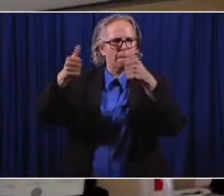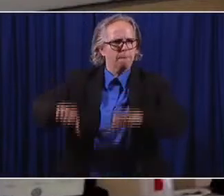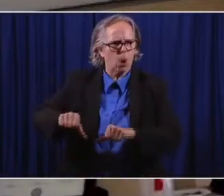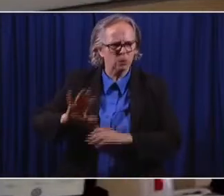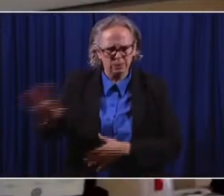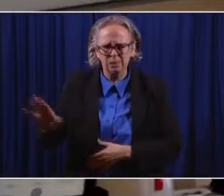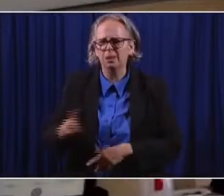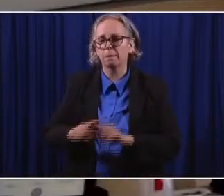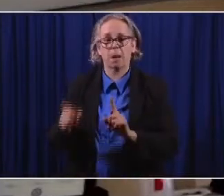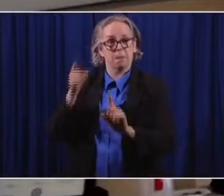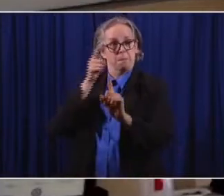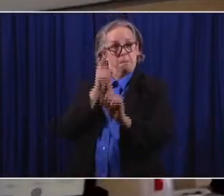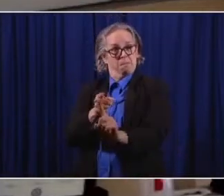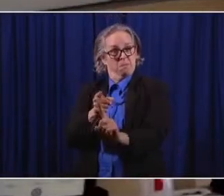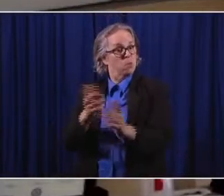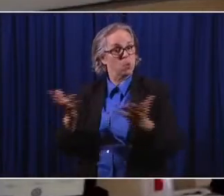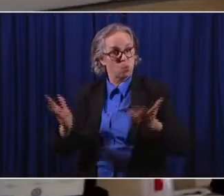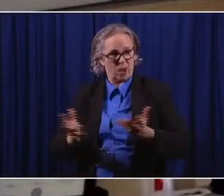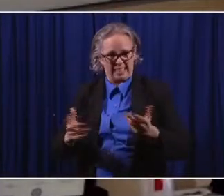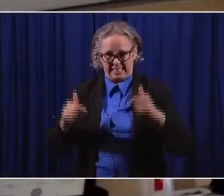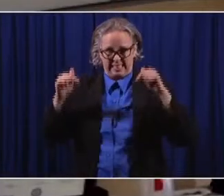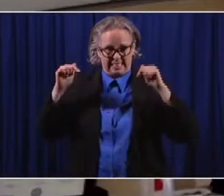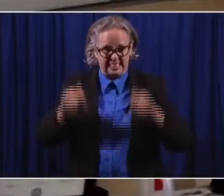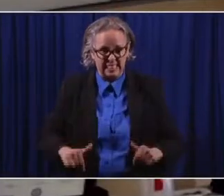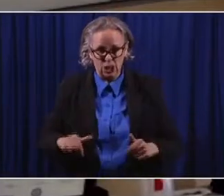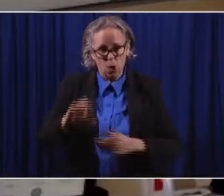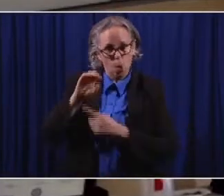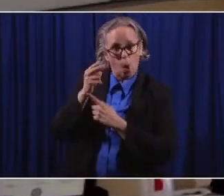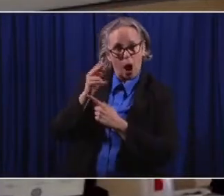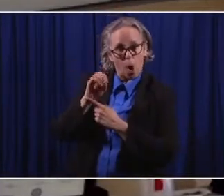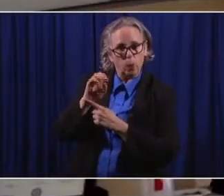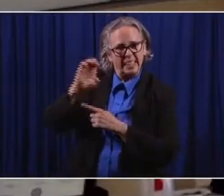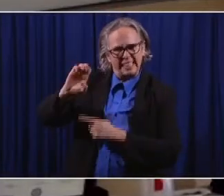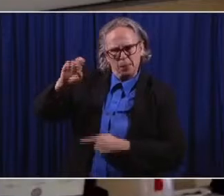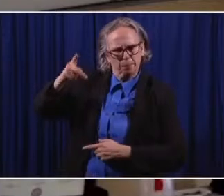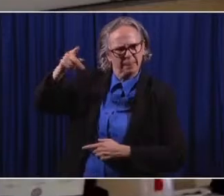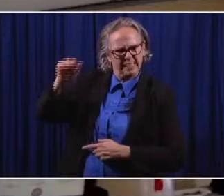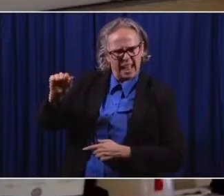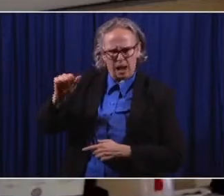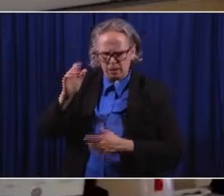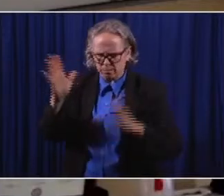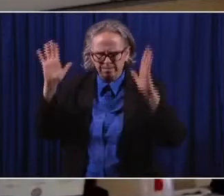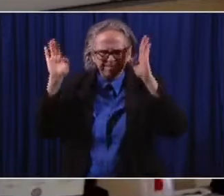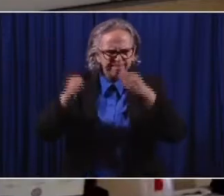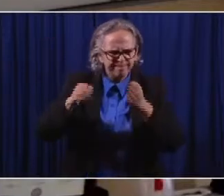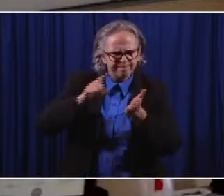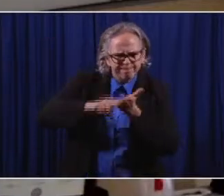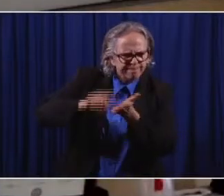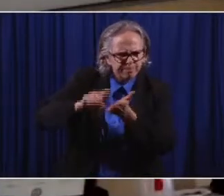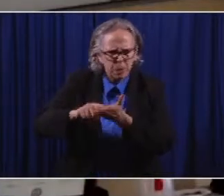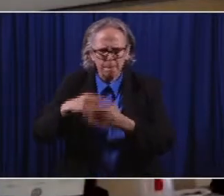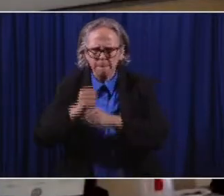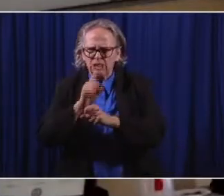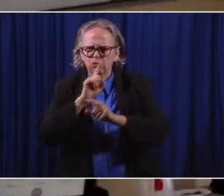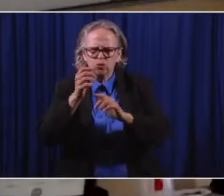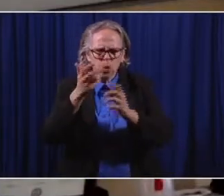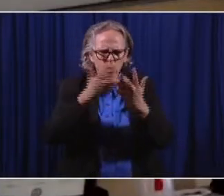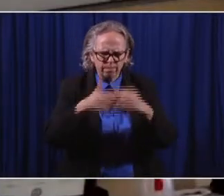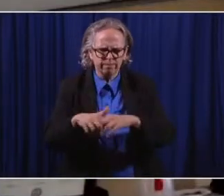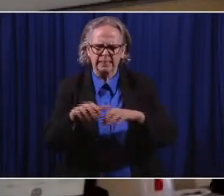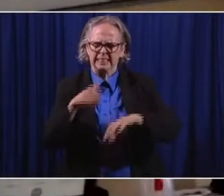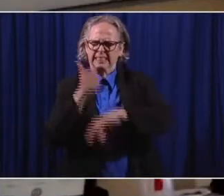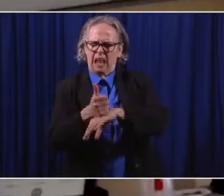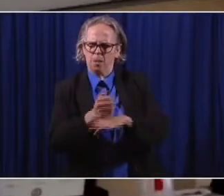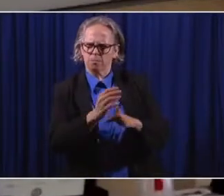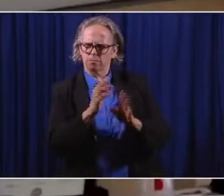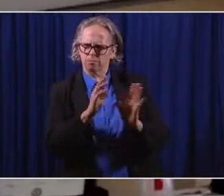at EPA, you know, you want to make sure everything is right, down to the, you know, exact dots on